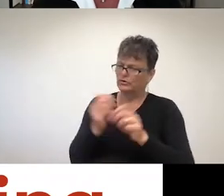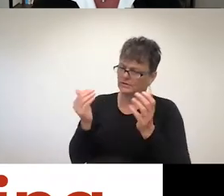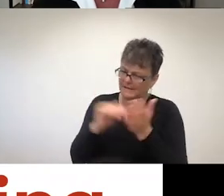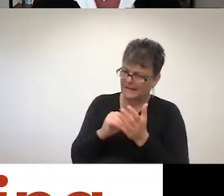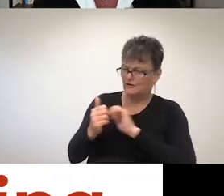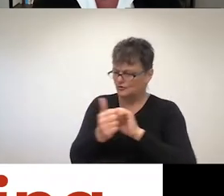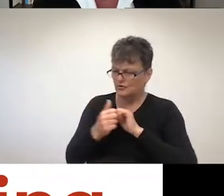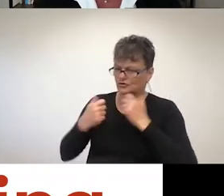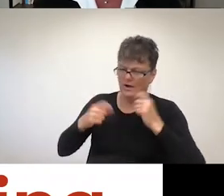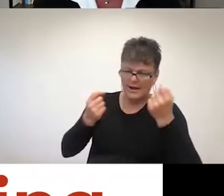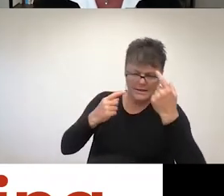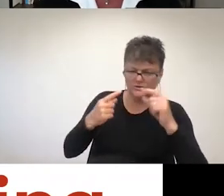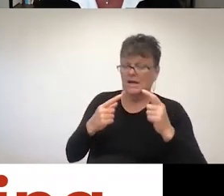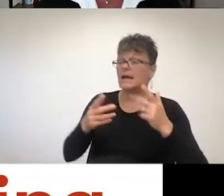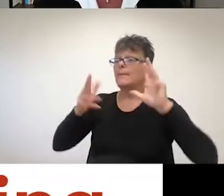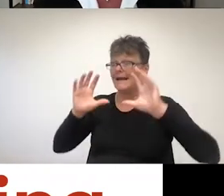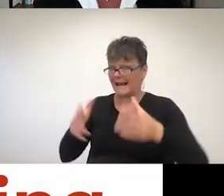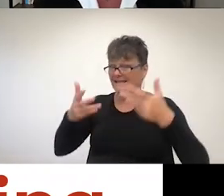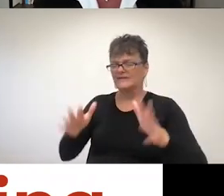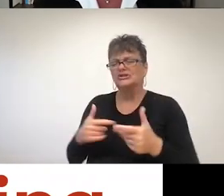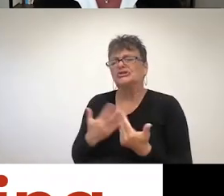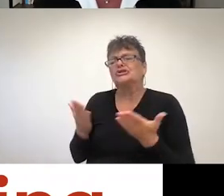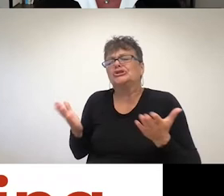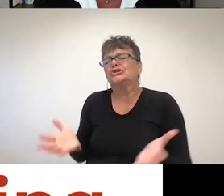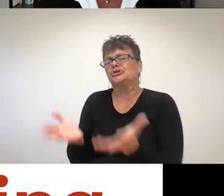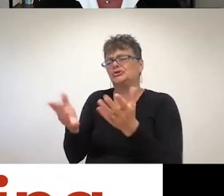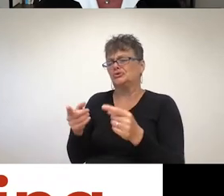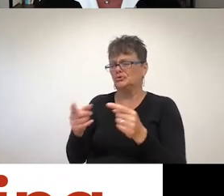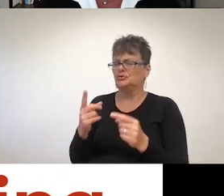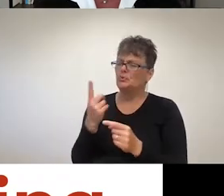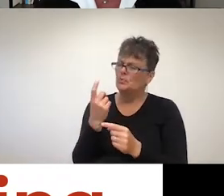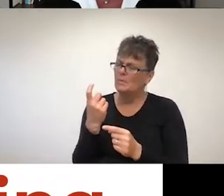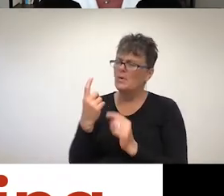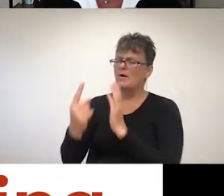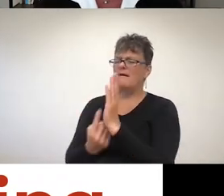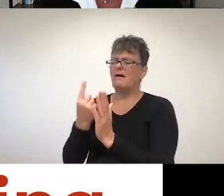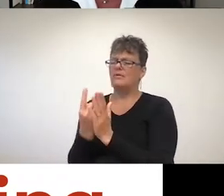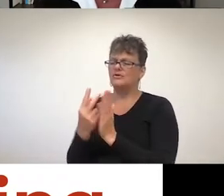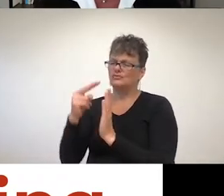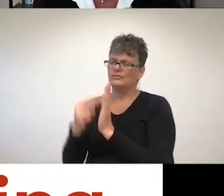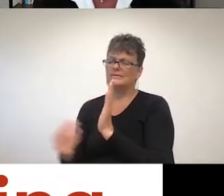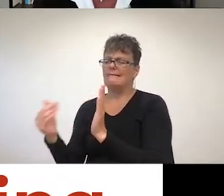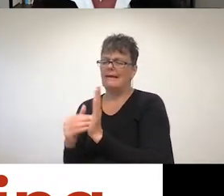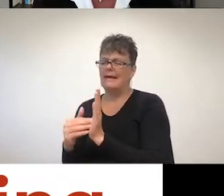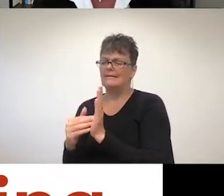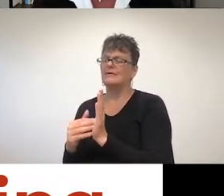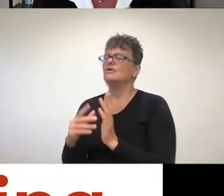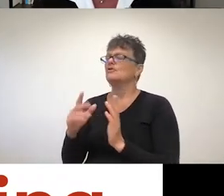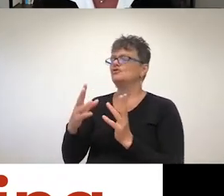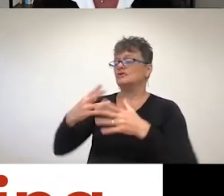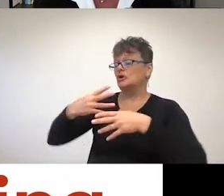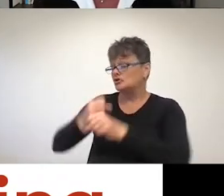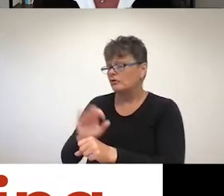you to take one more hour and go back through the reading and make sure that all your gaps are kind of filled in, or reinforce your learning, consolidate your learning by